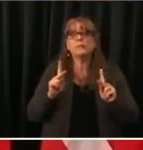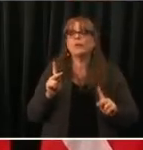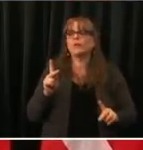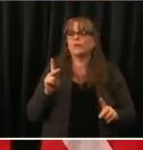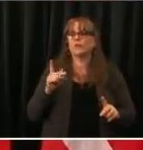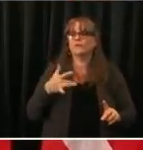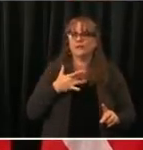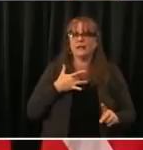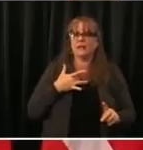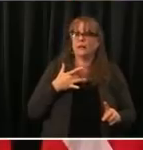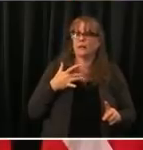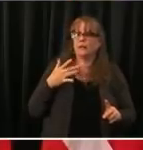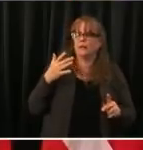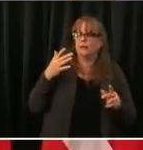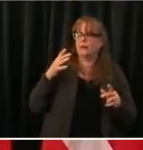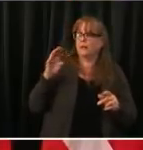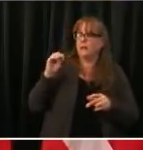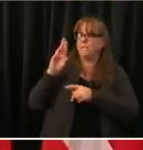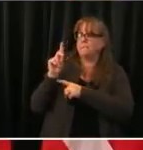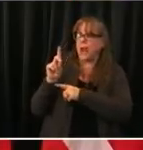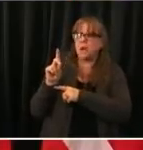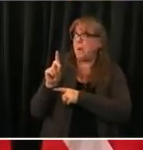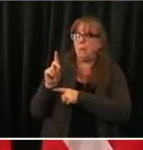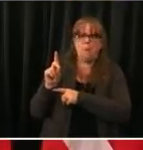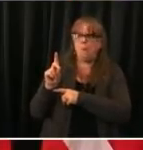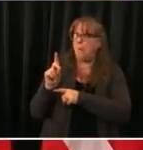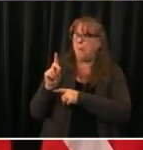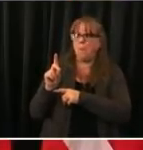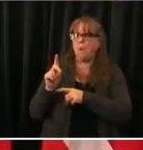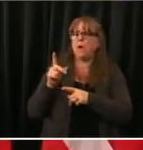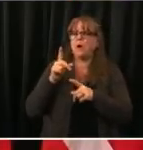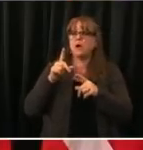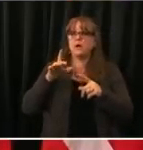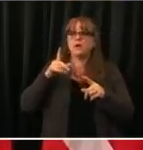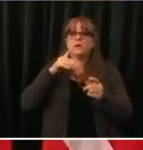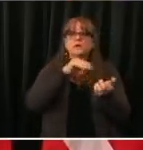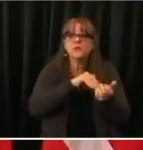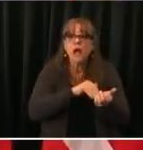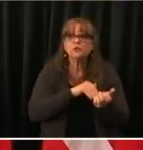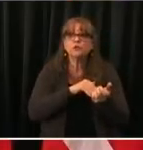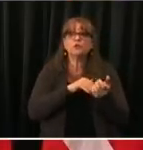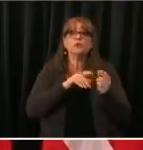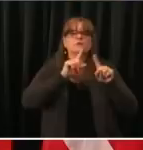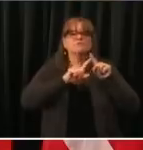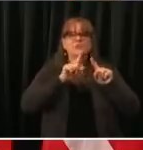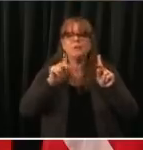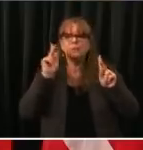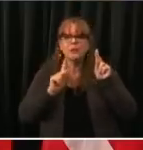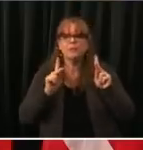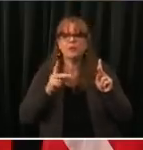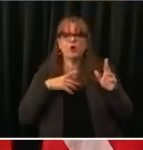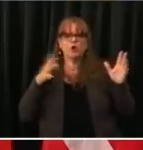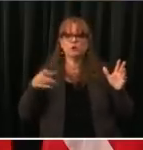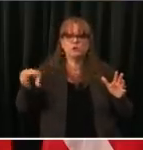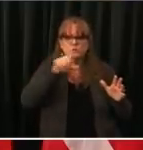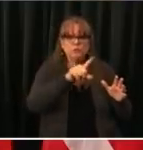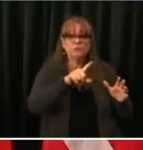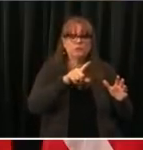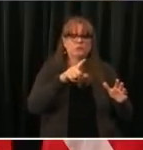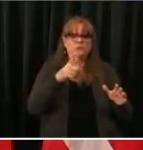said, in our healthcare workers and in other populations, we are encouraging employers to stagger when people do get their vaccine to ensure